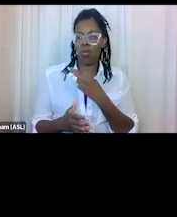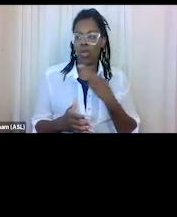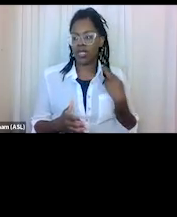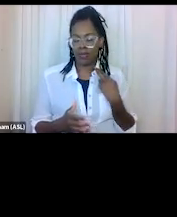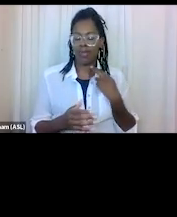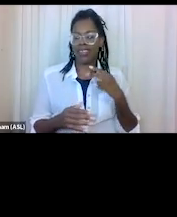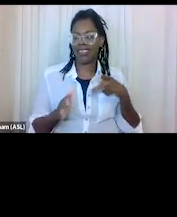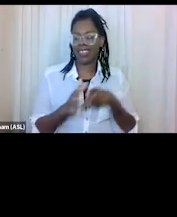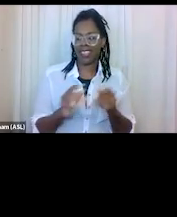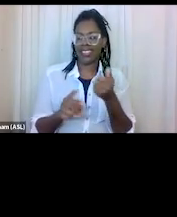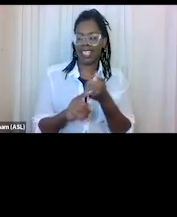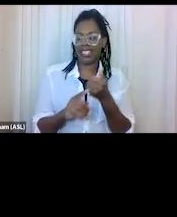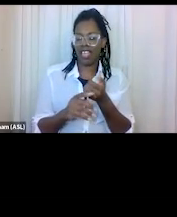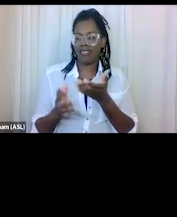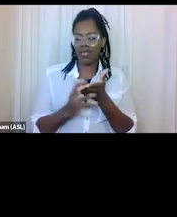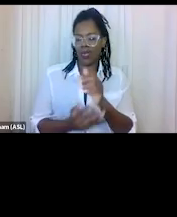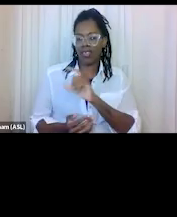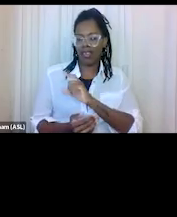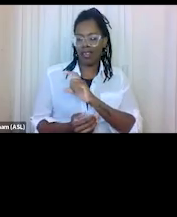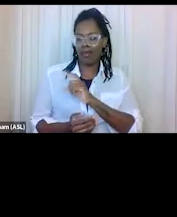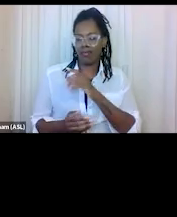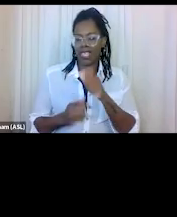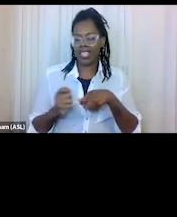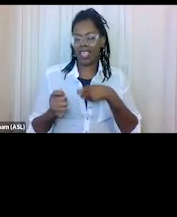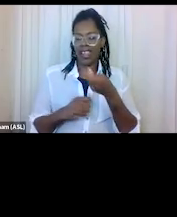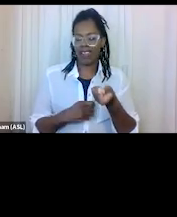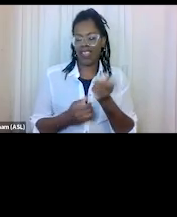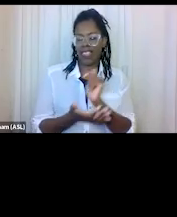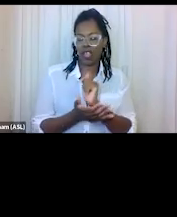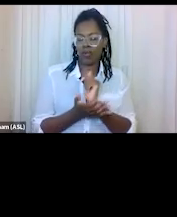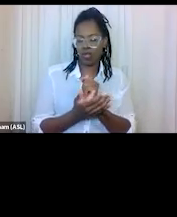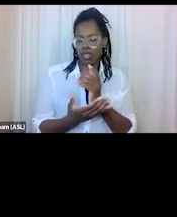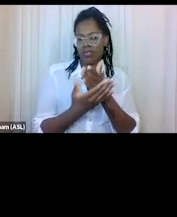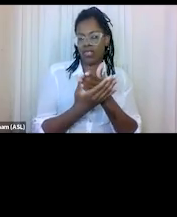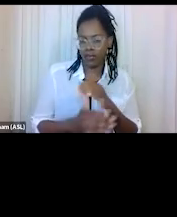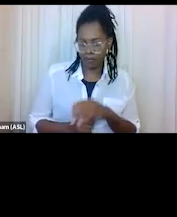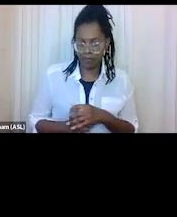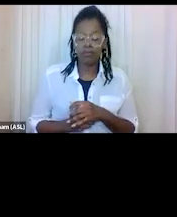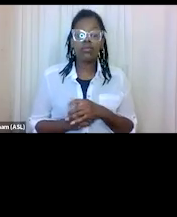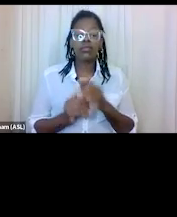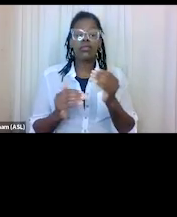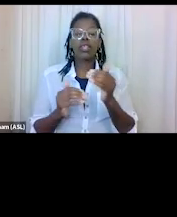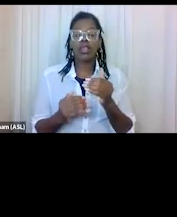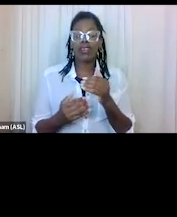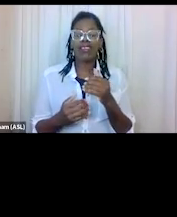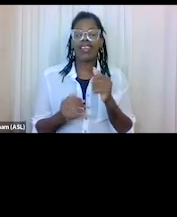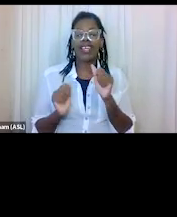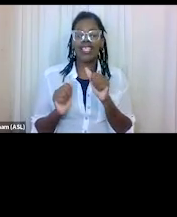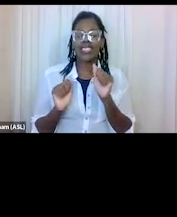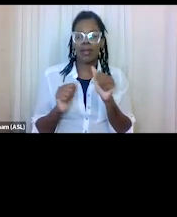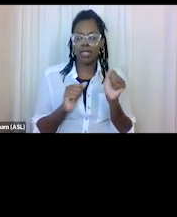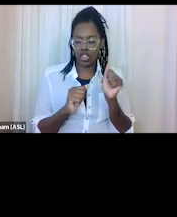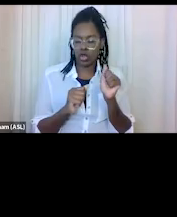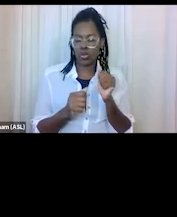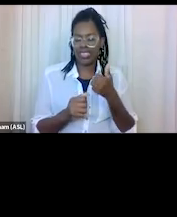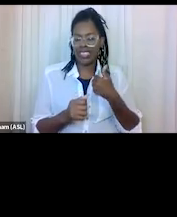negative interaction with police rather than a therapeutic intervention. When they're attempting to self-hospitalize, if it's shared that the youth